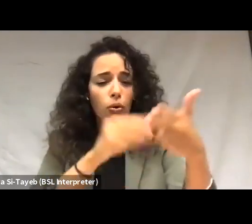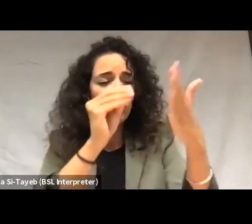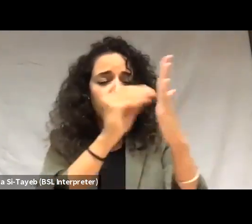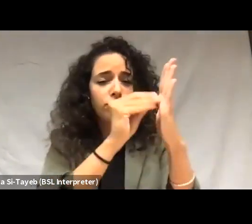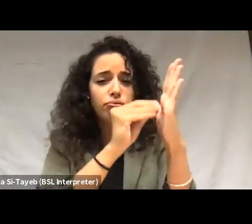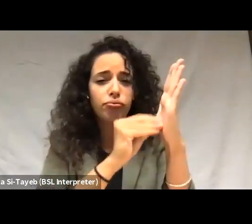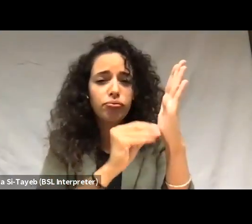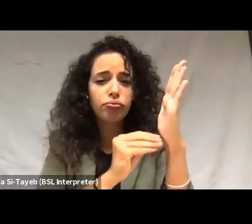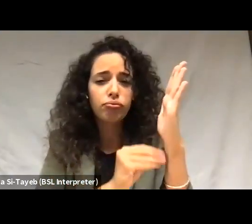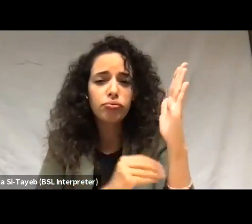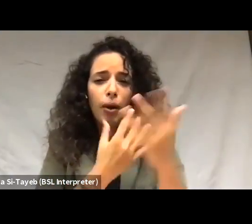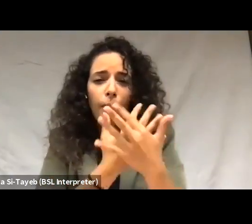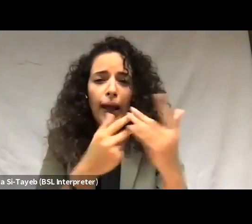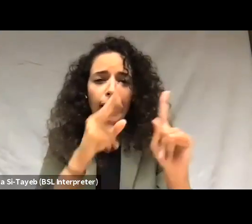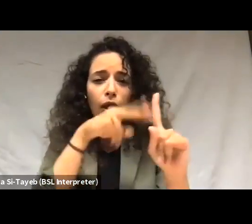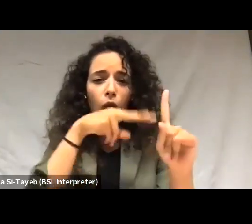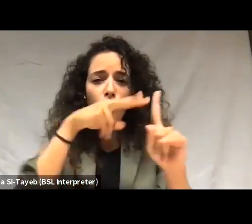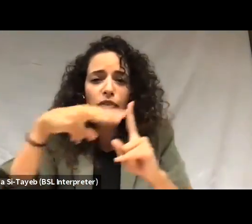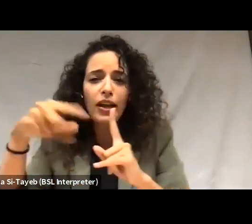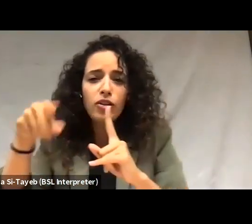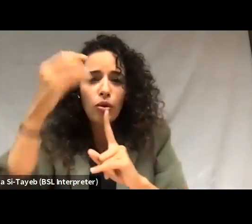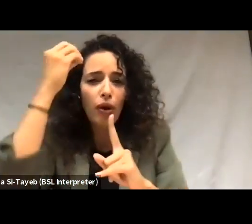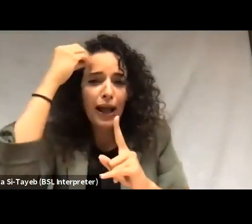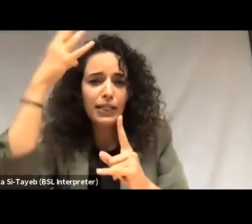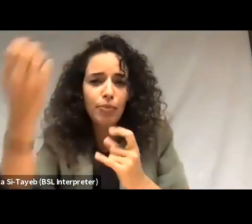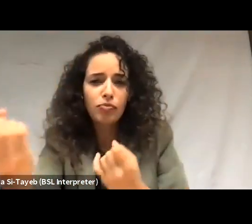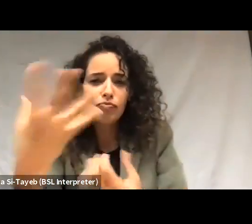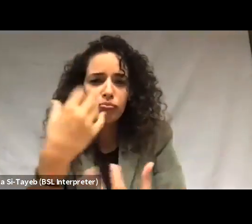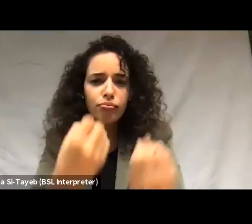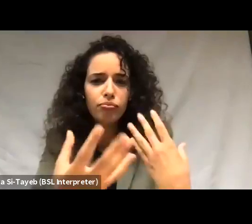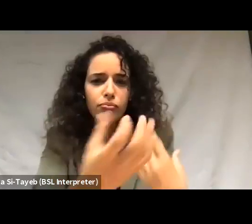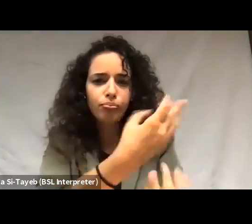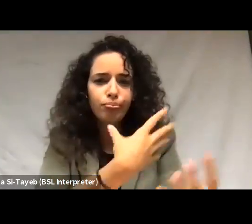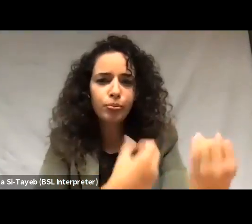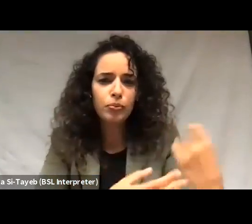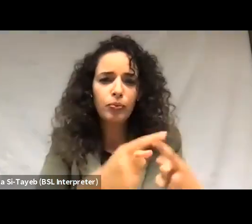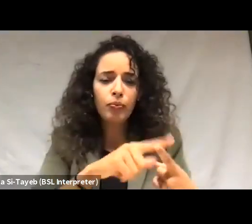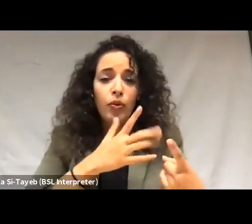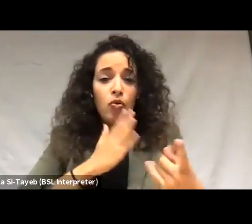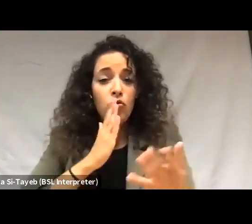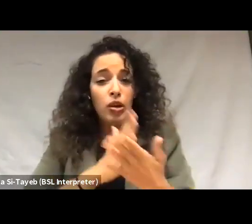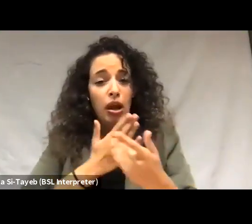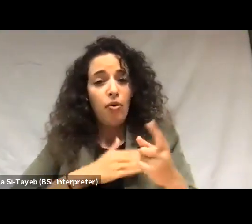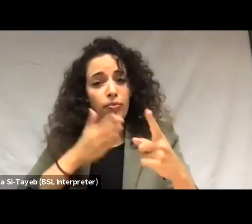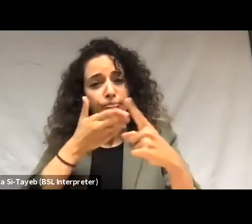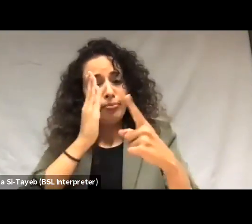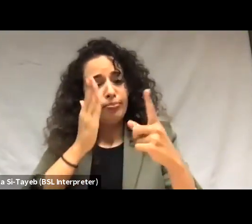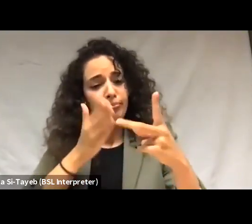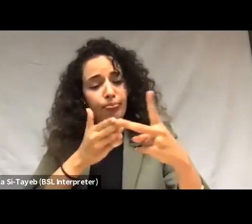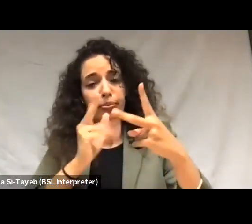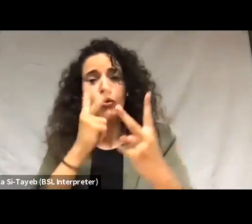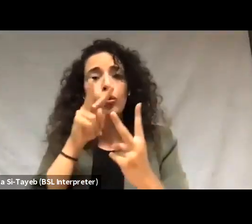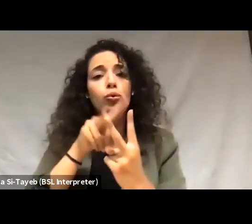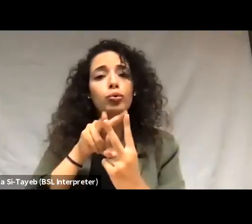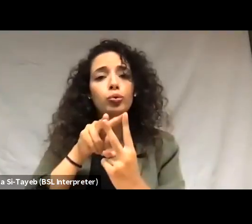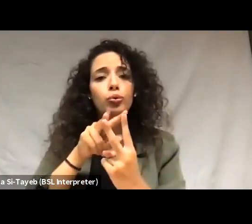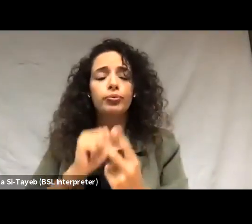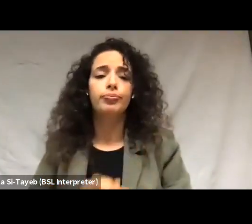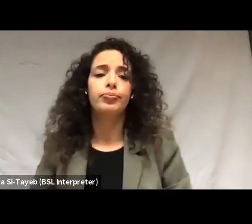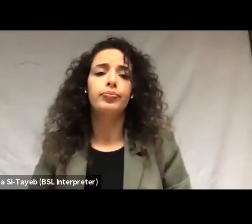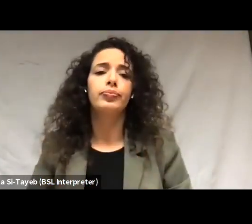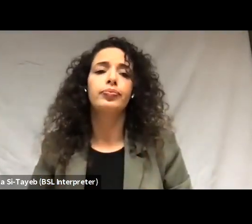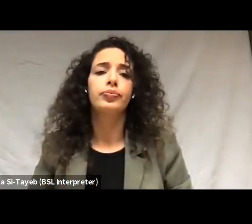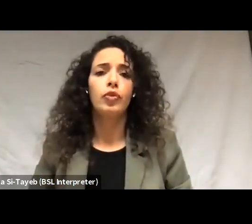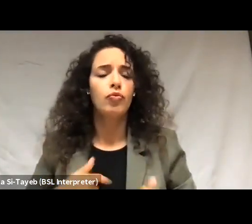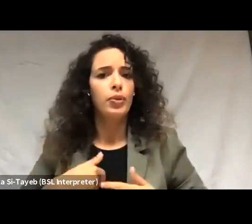observations that they gave. I want to particularly pick out 2, which really, was just startling for